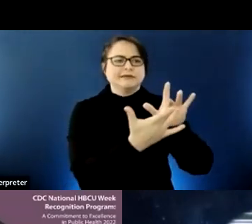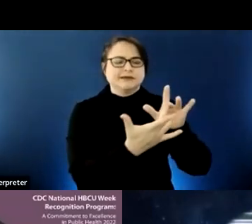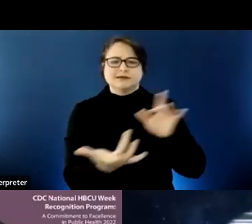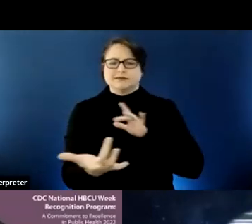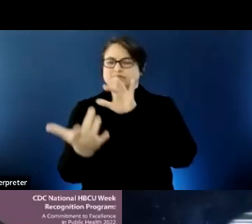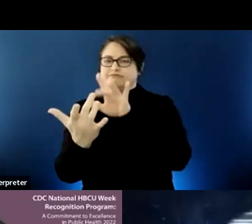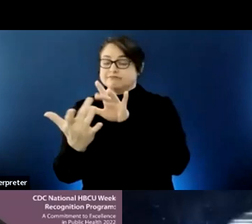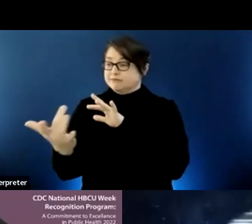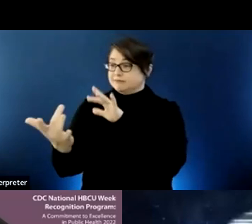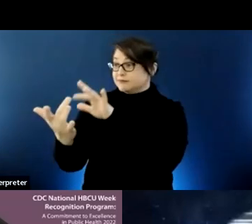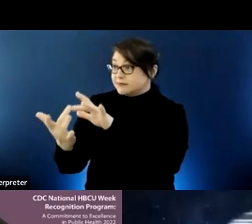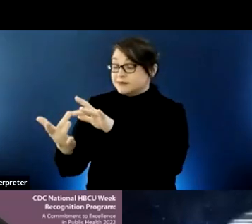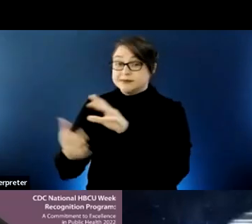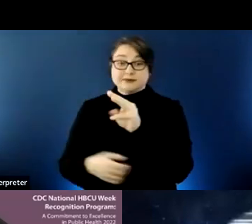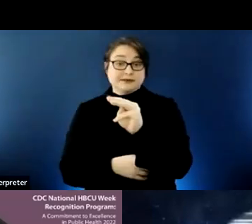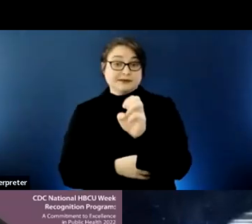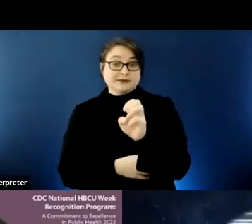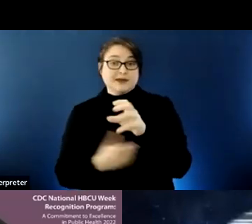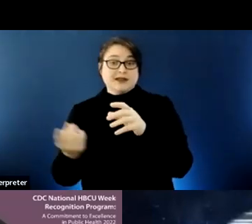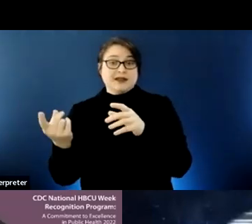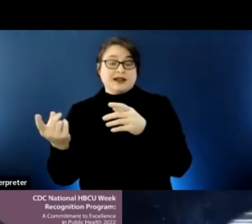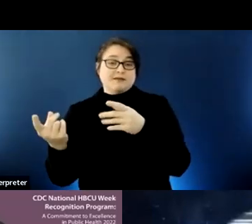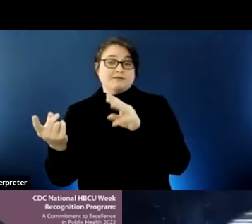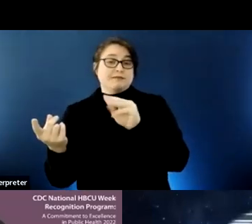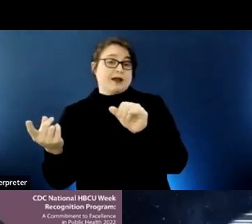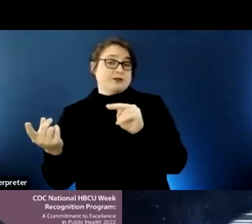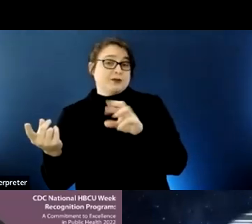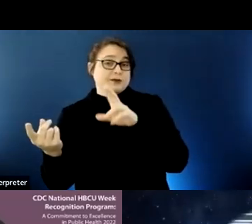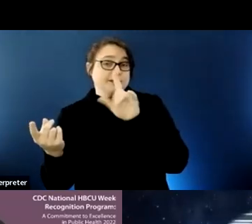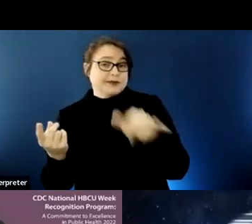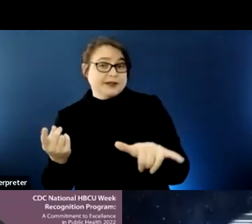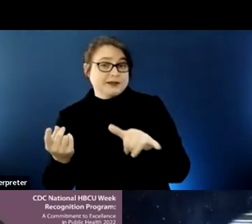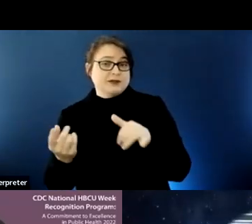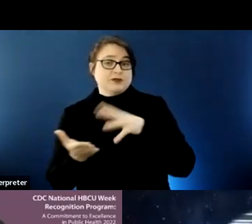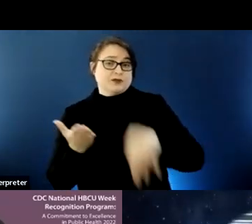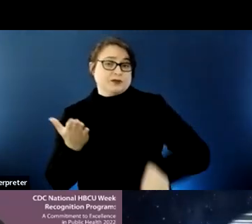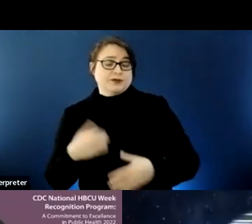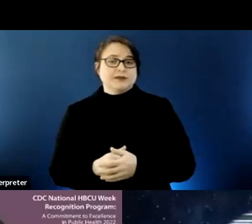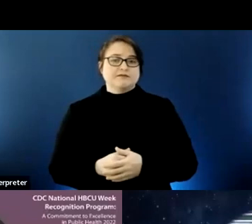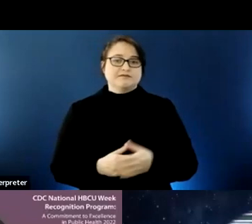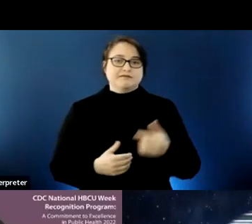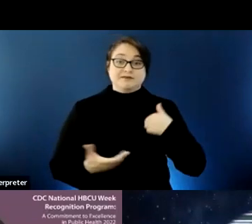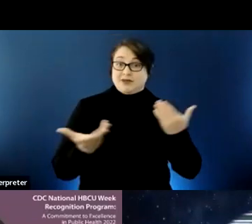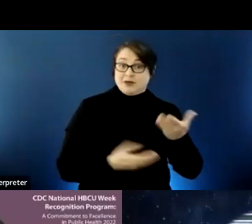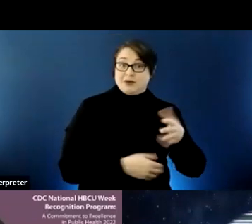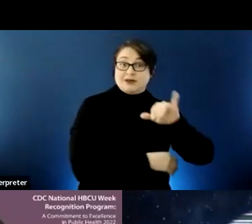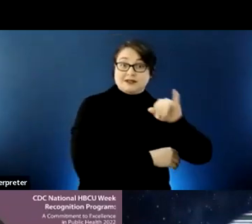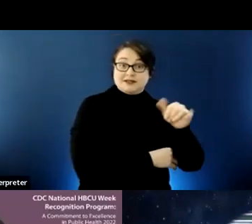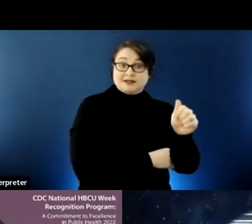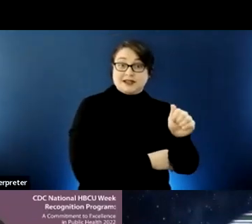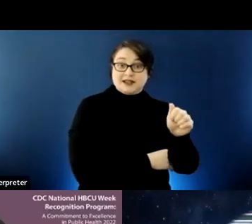well, I'm at Jackson State, and like I said, we have great staff. I'm going to keep rooting up our staff who make sure